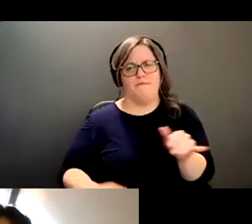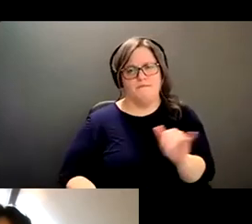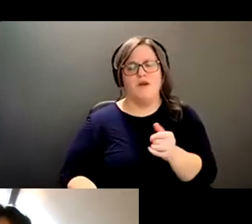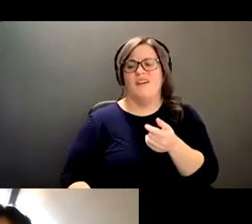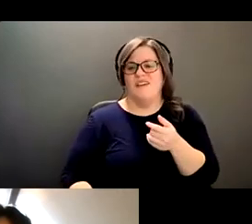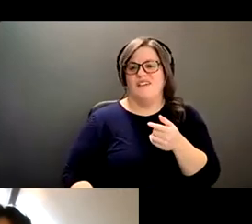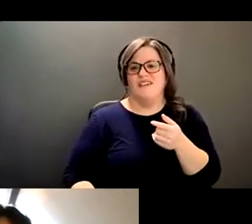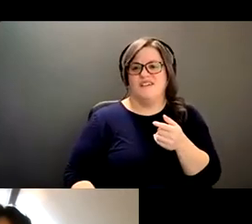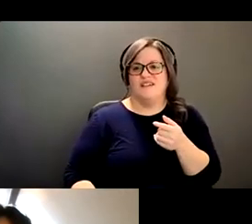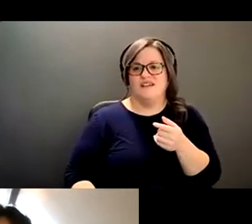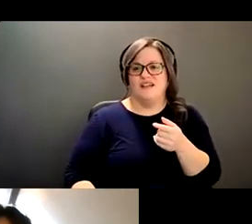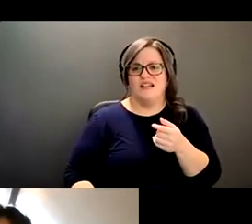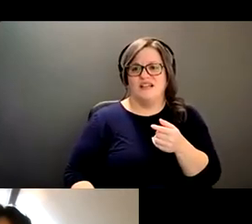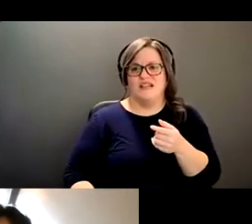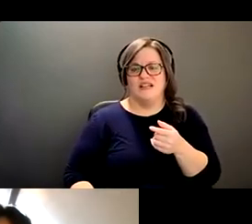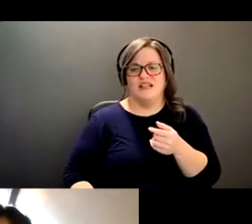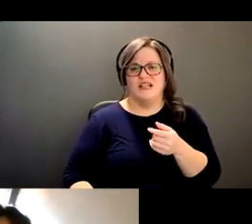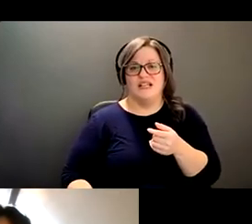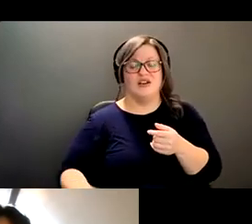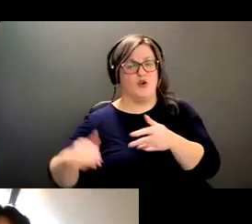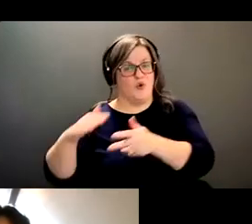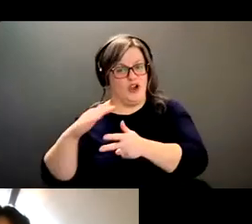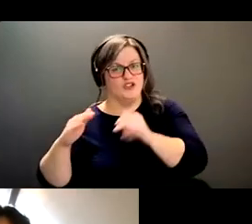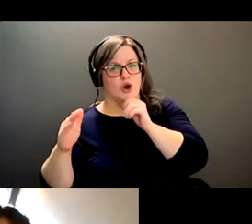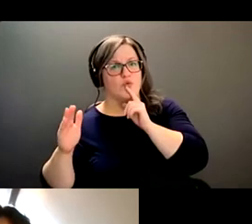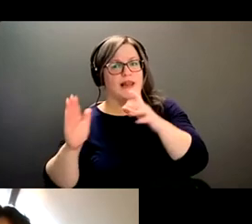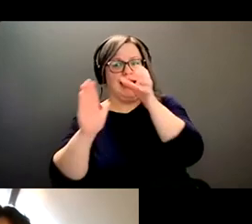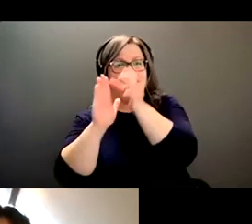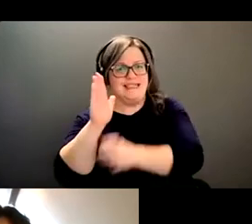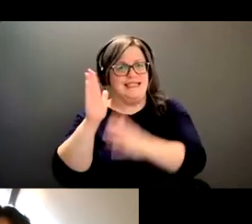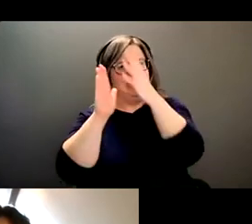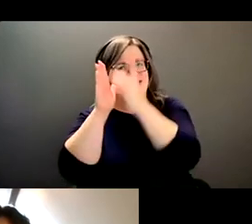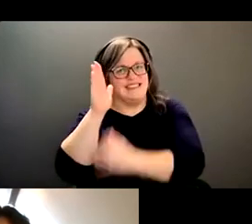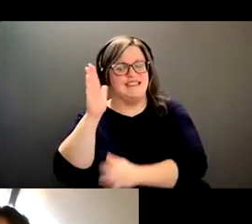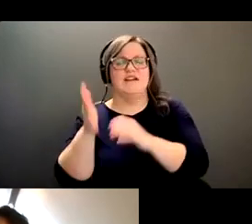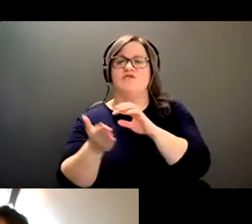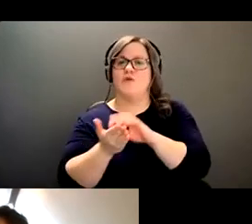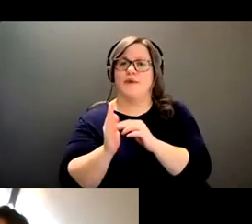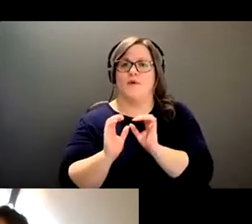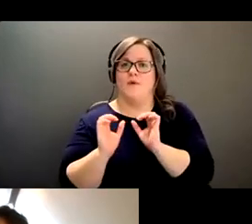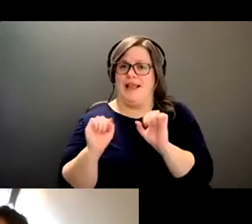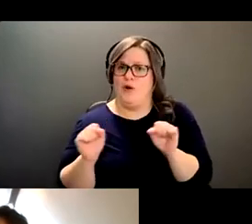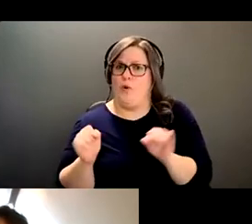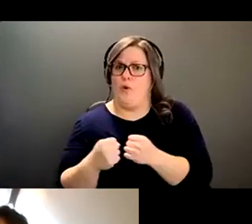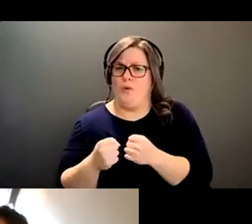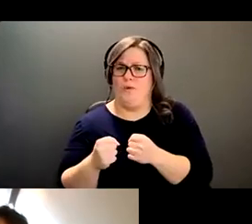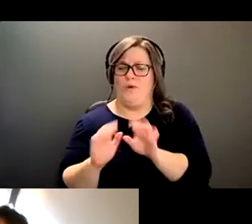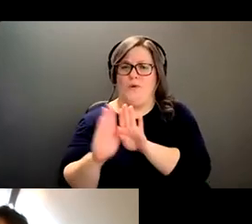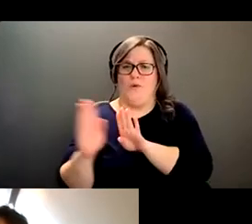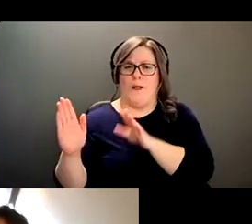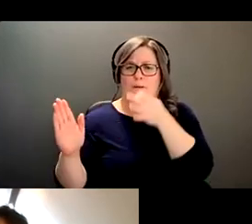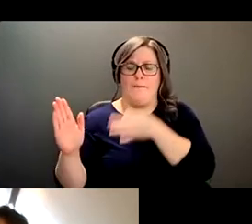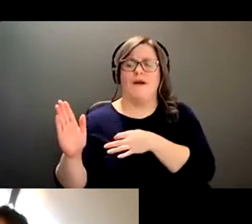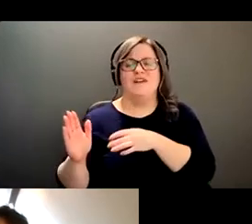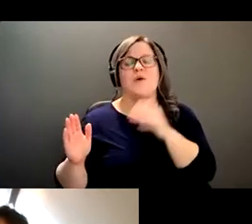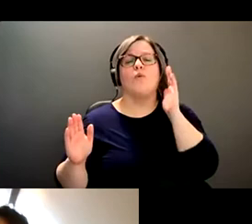garage that's not really insulated. So it's a little cold this time of year. So we are going to go on a hiatus for